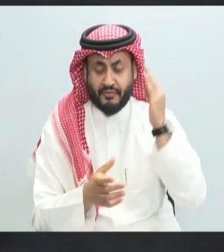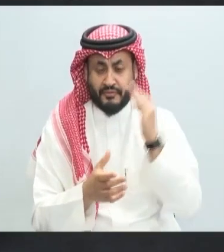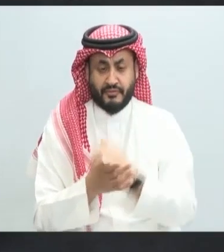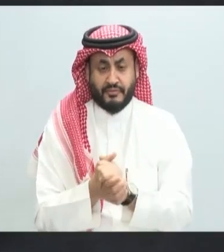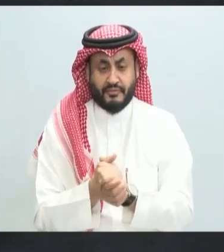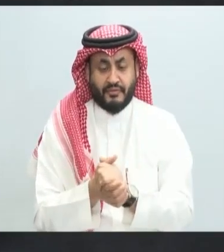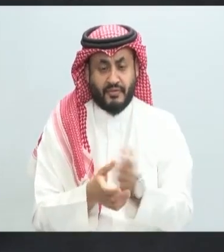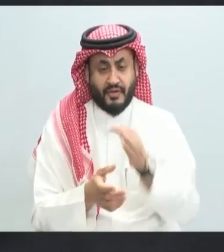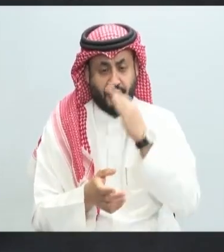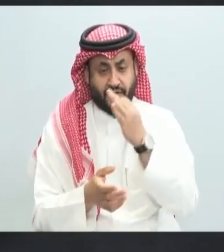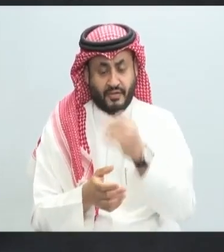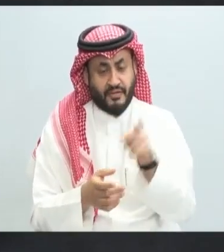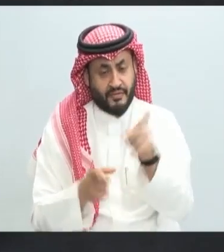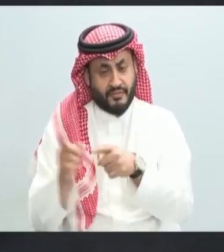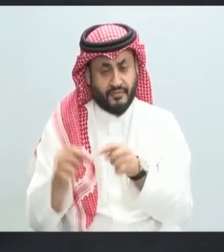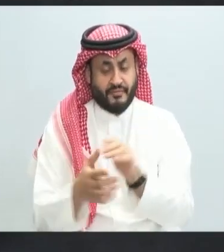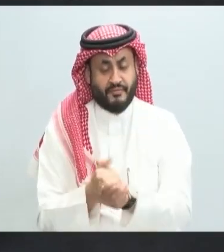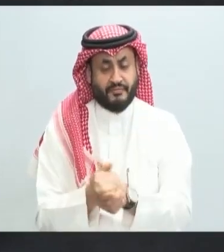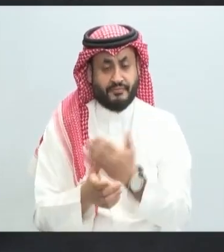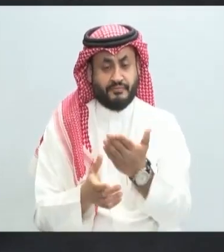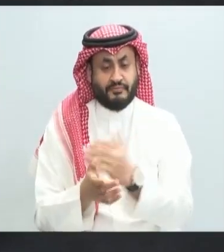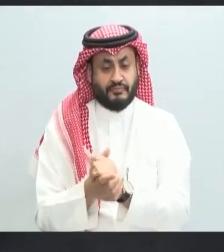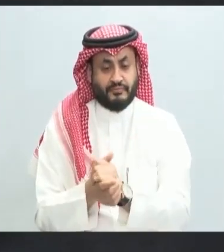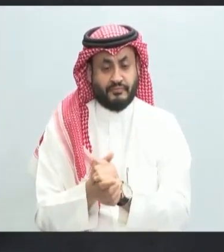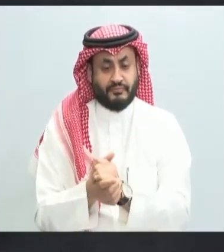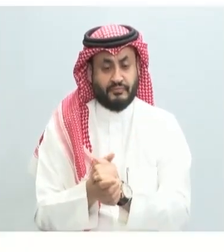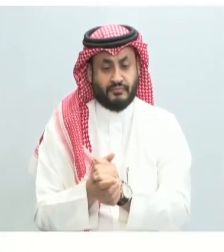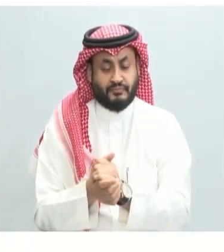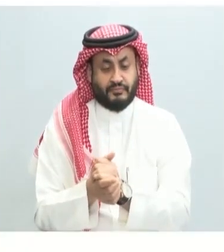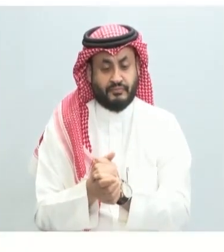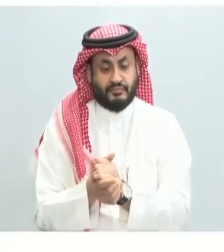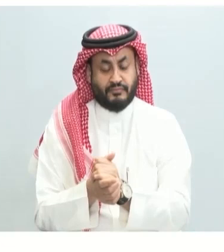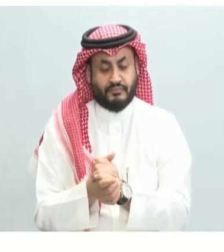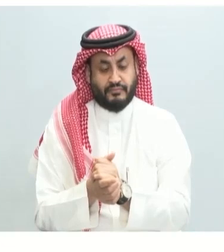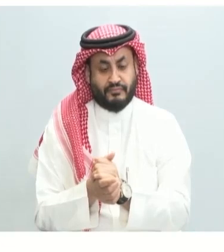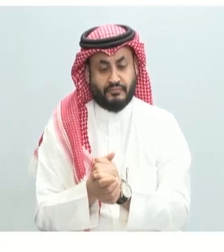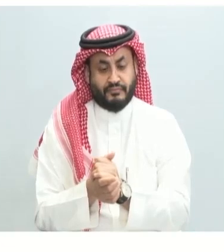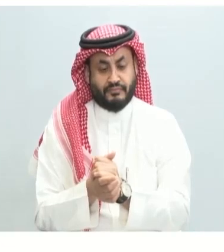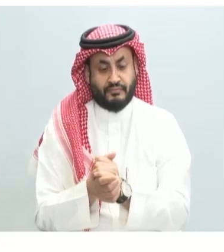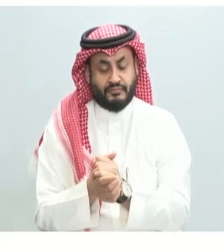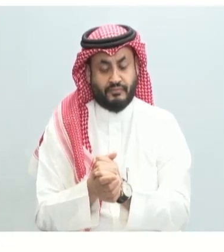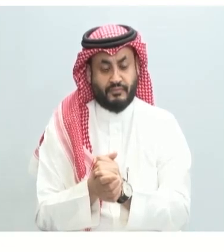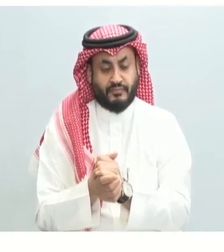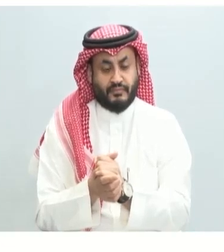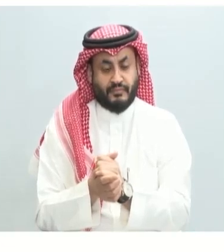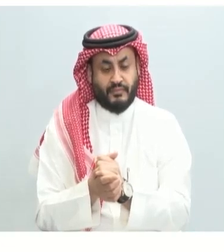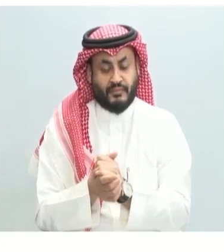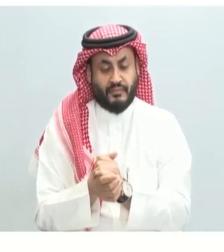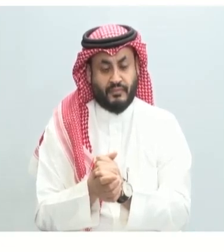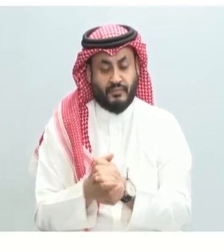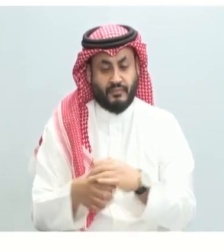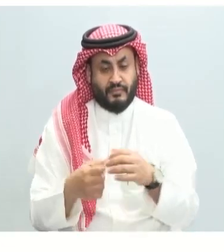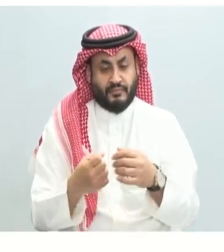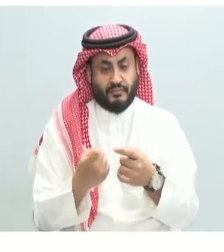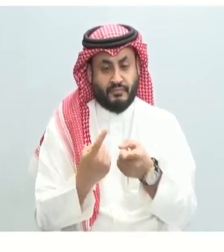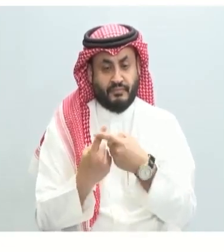to these words so we can match them with the pictures. So the first